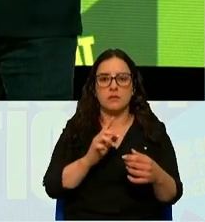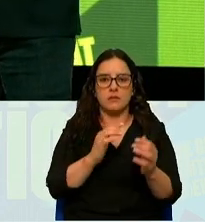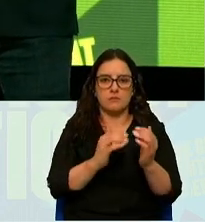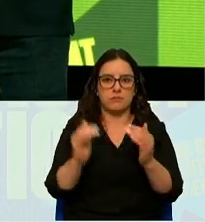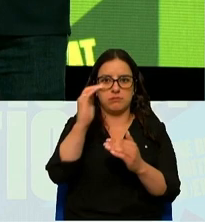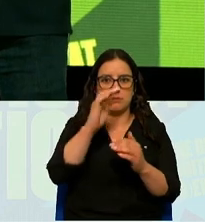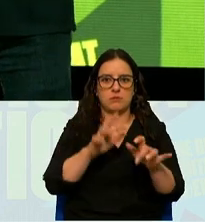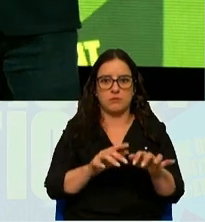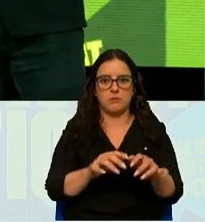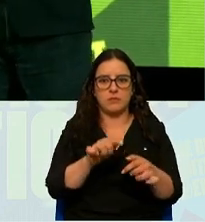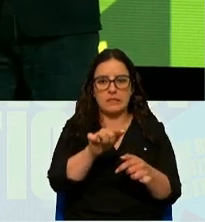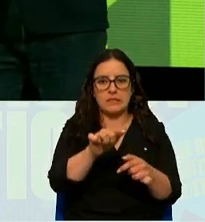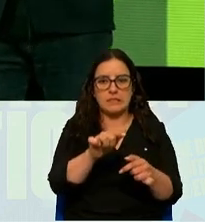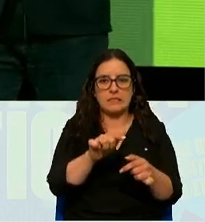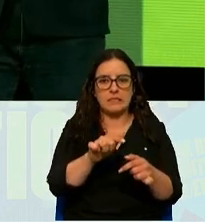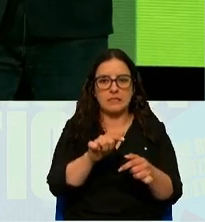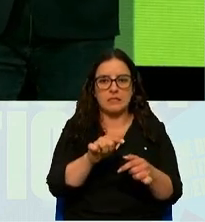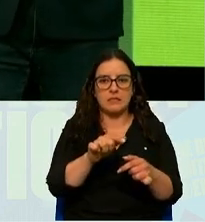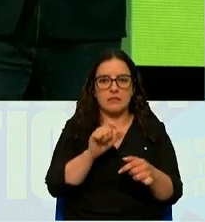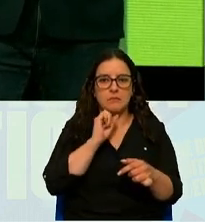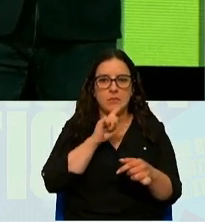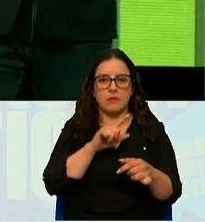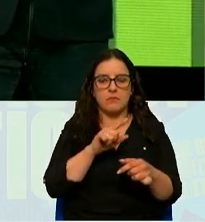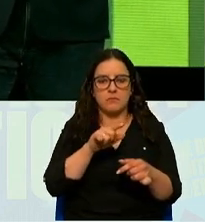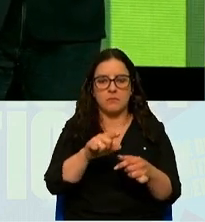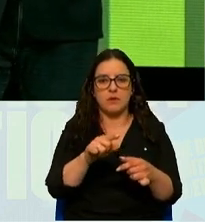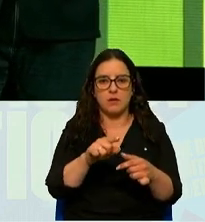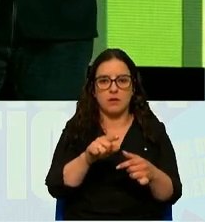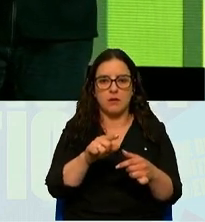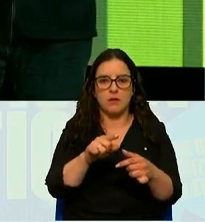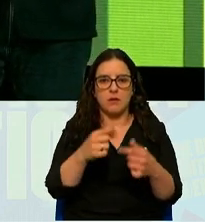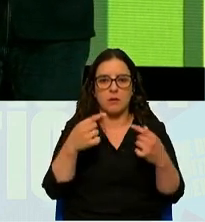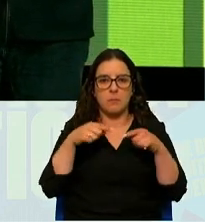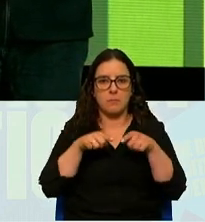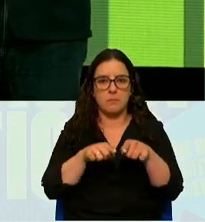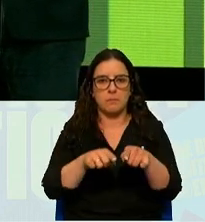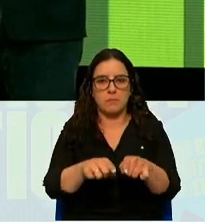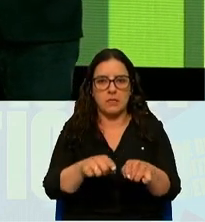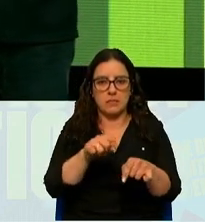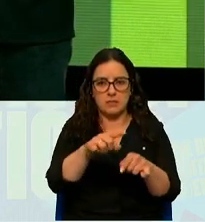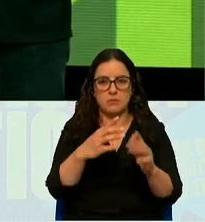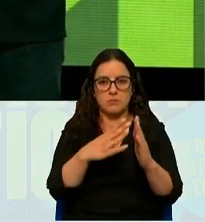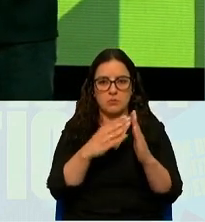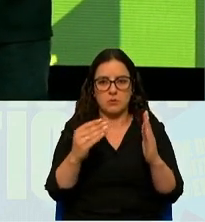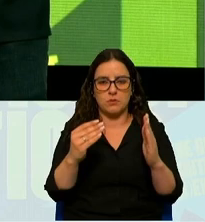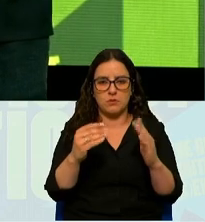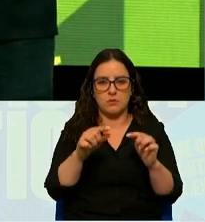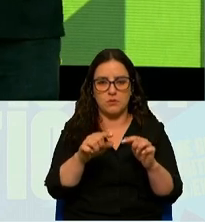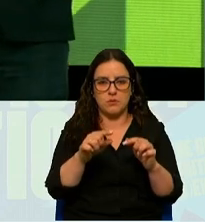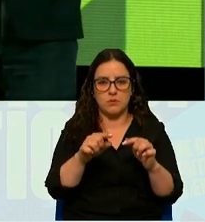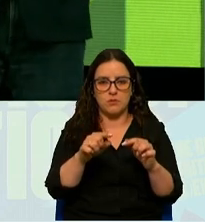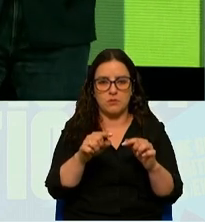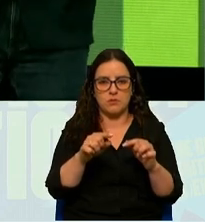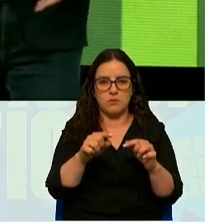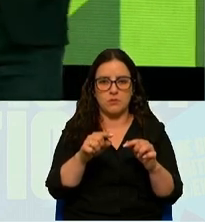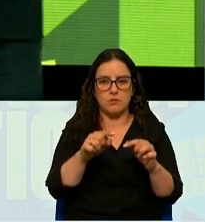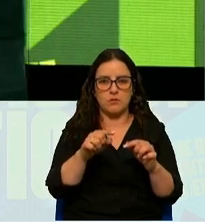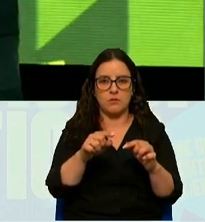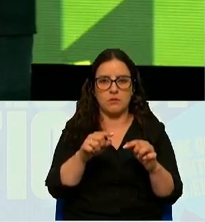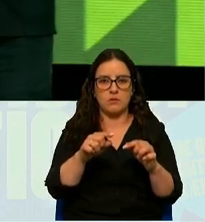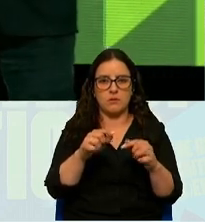these models is that they can be parallelized when they are trained. And the moment that you can parallelize the training of a model, then you can use